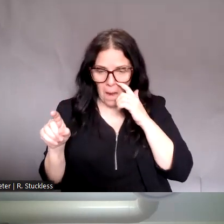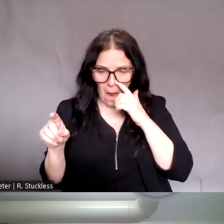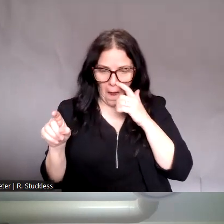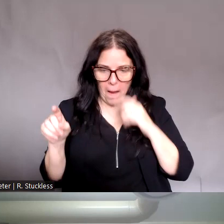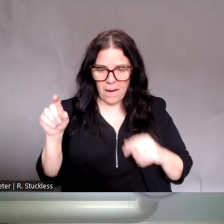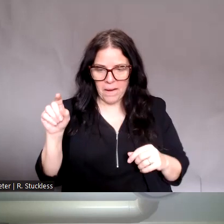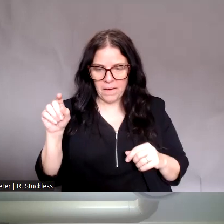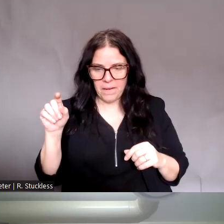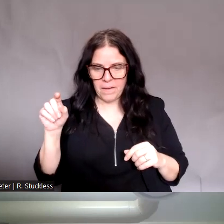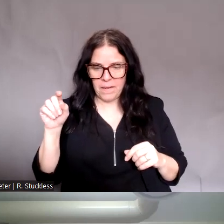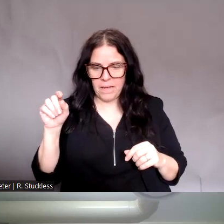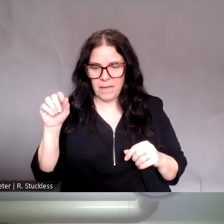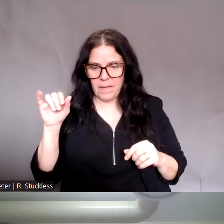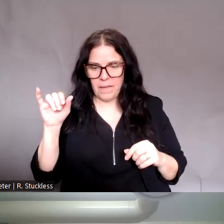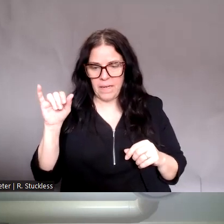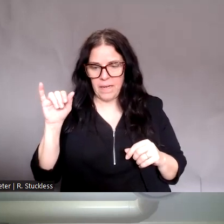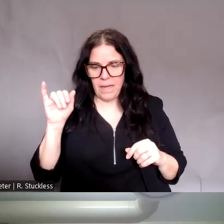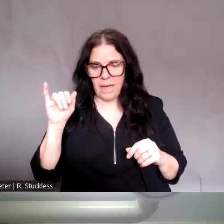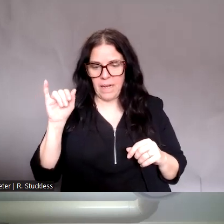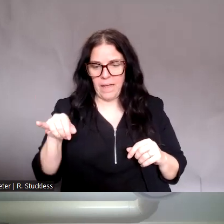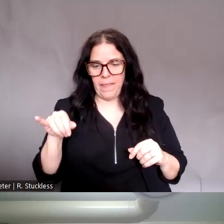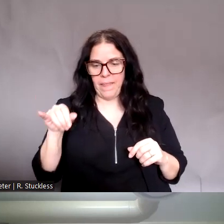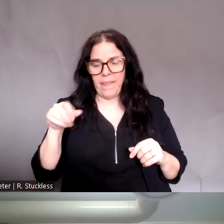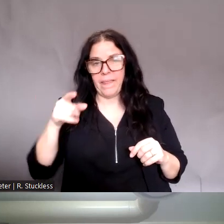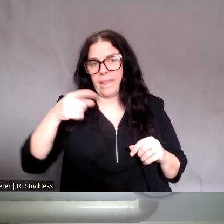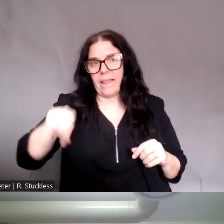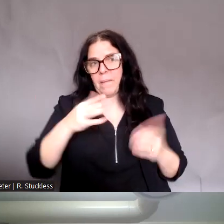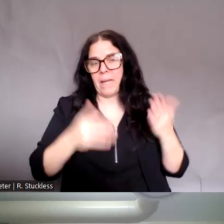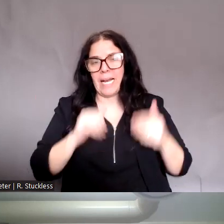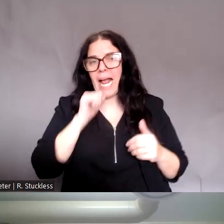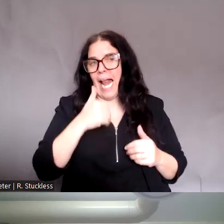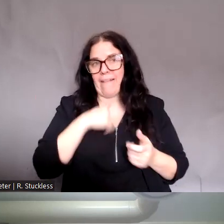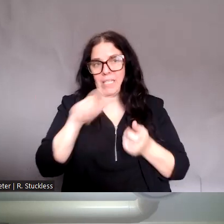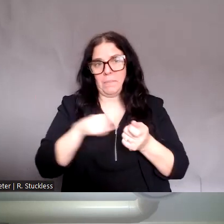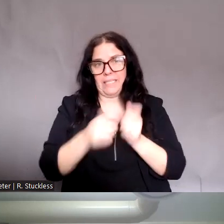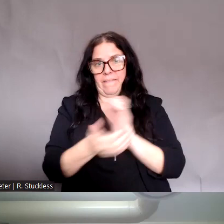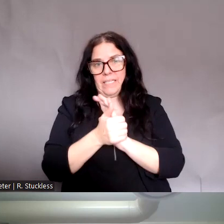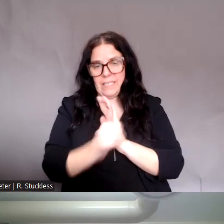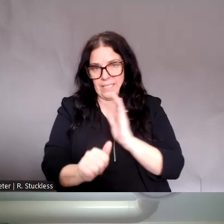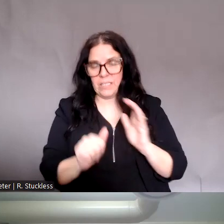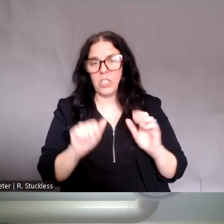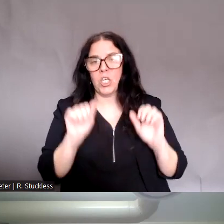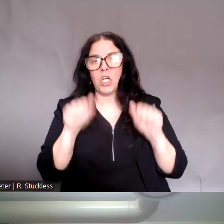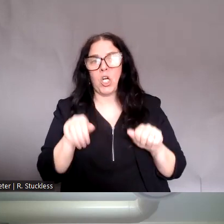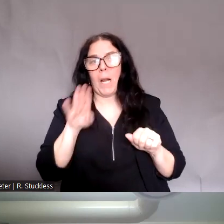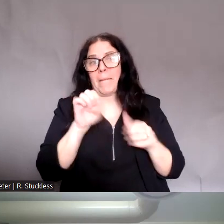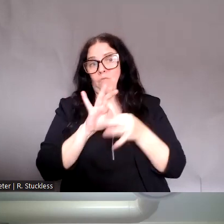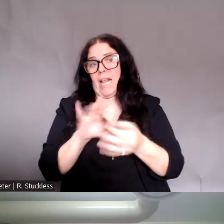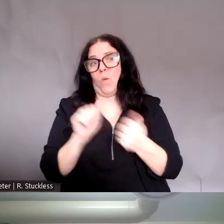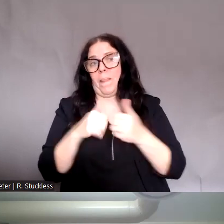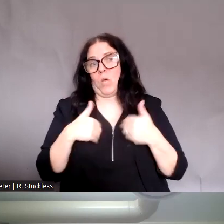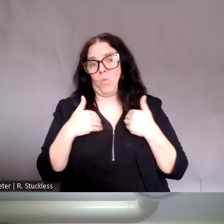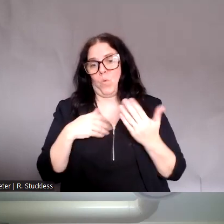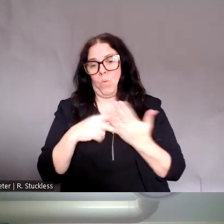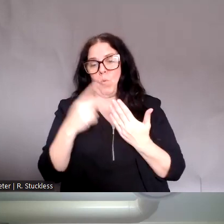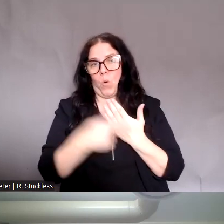we may not have a specific skill set in-house. It could be related to youth programming. It